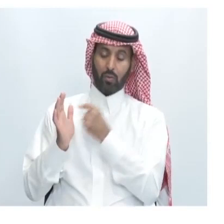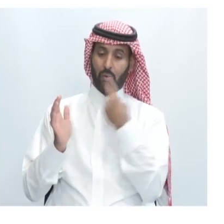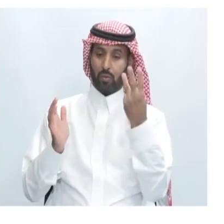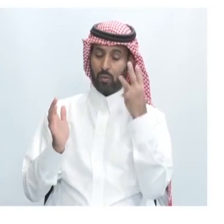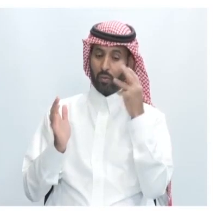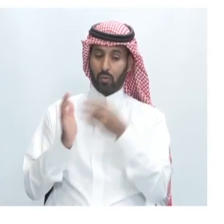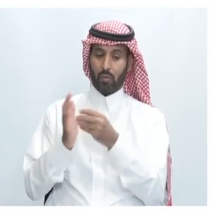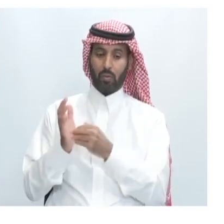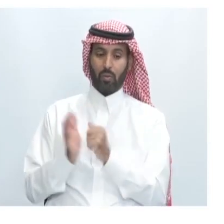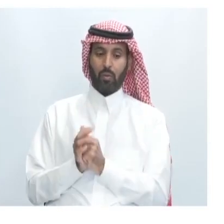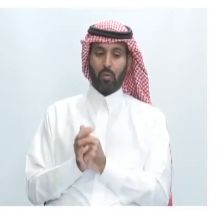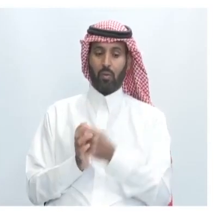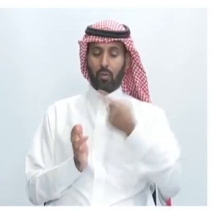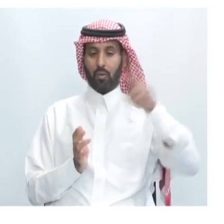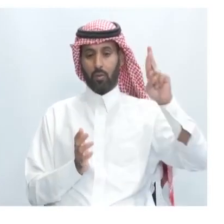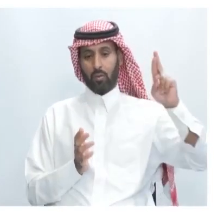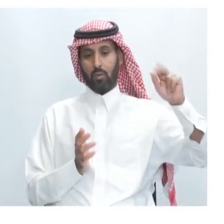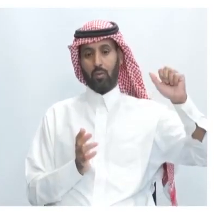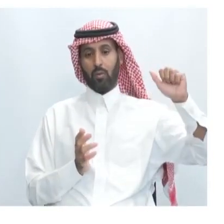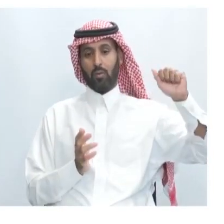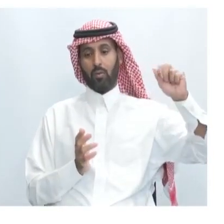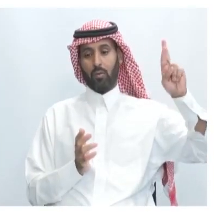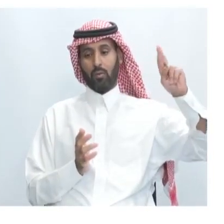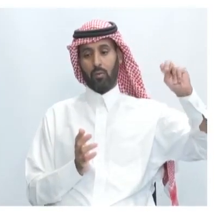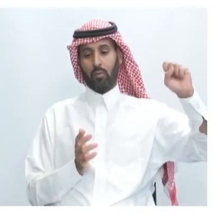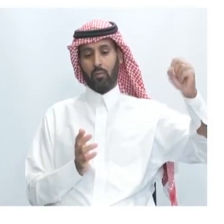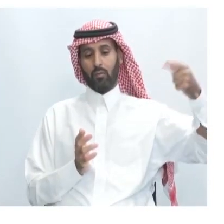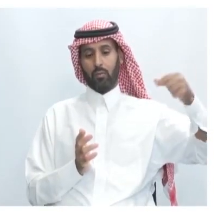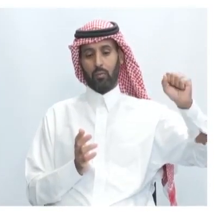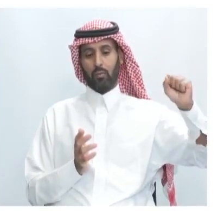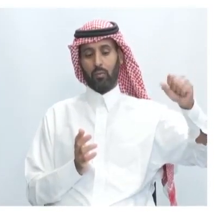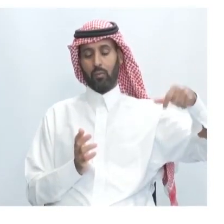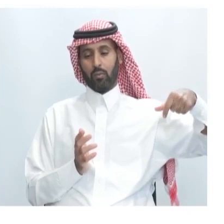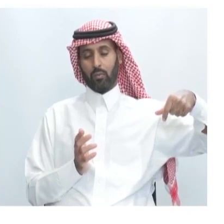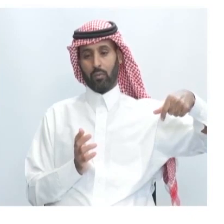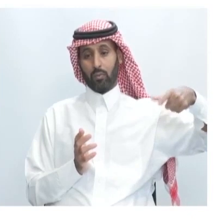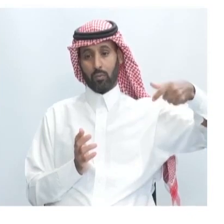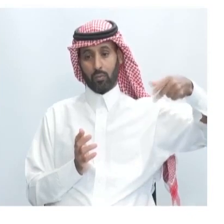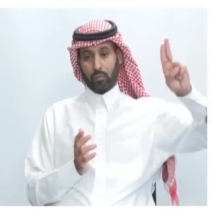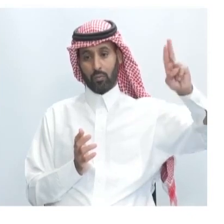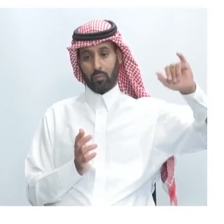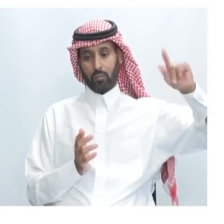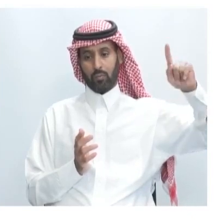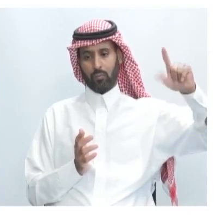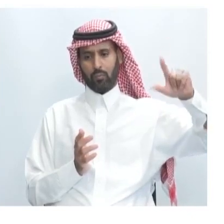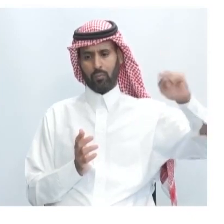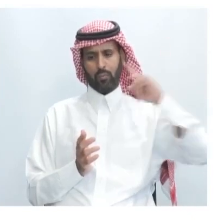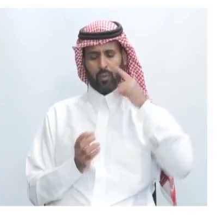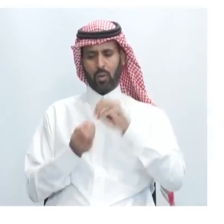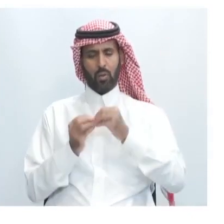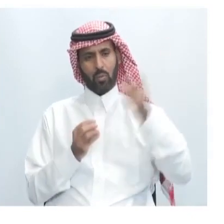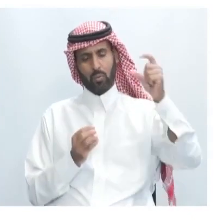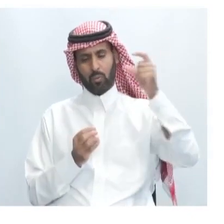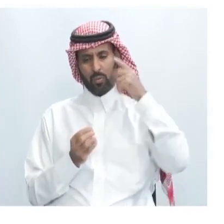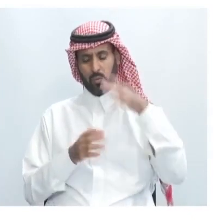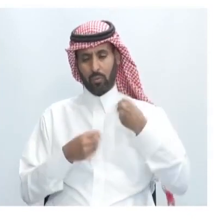word, tranquility, it means calmness, peacefulness. Tranquility is a feeling that is associated with blue. And